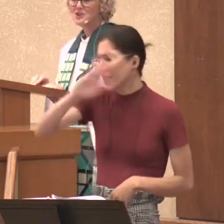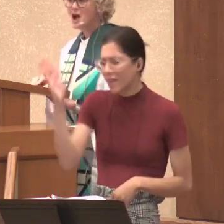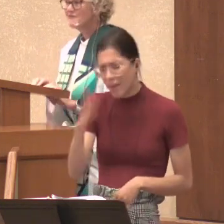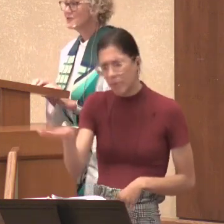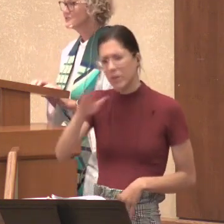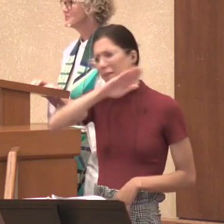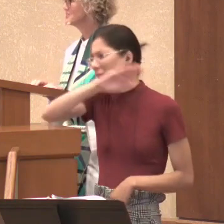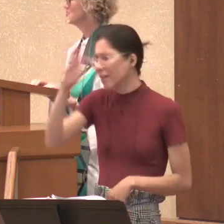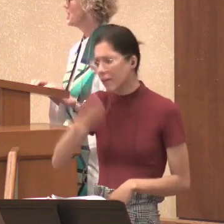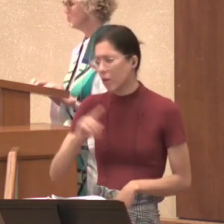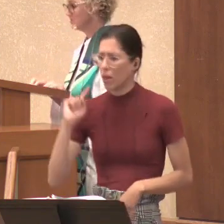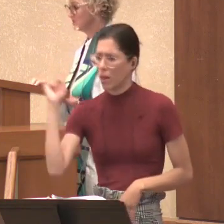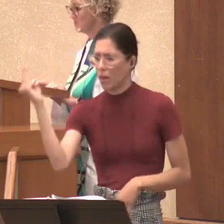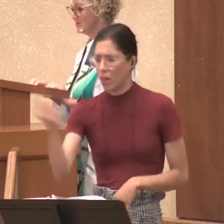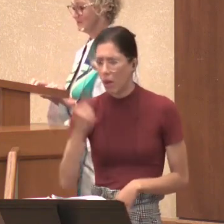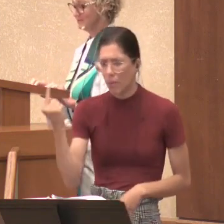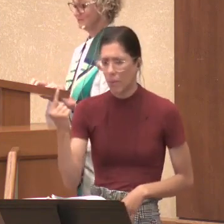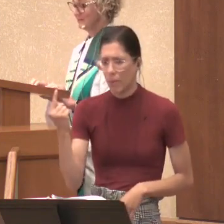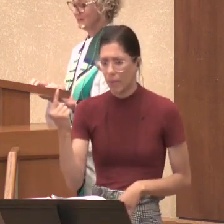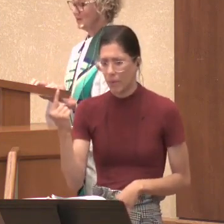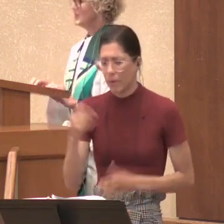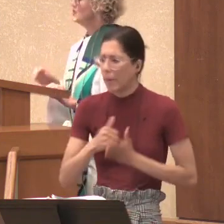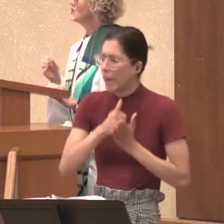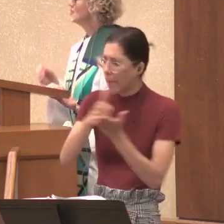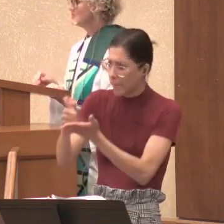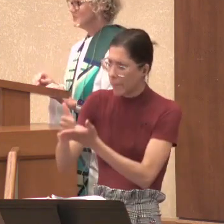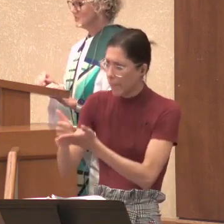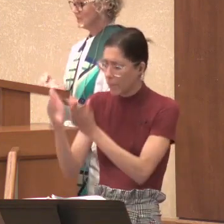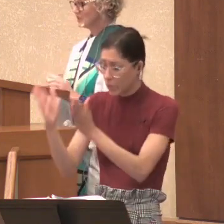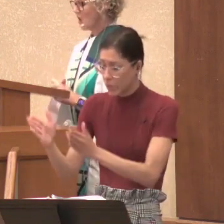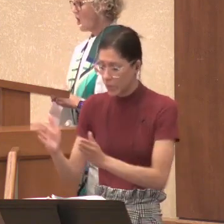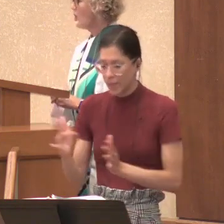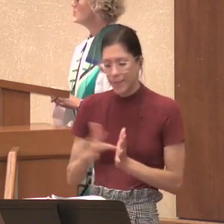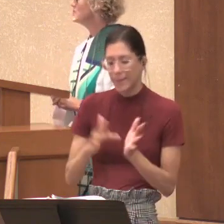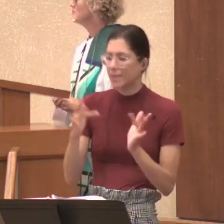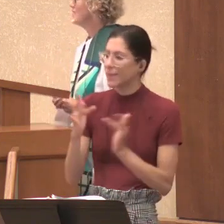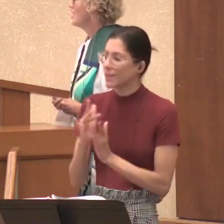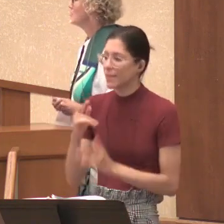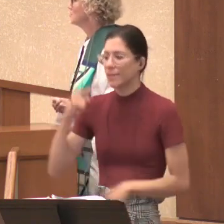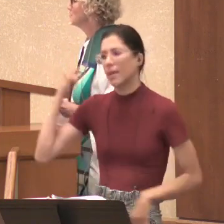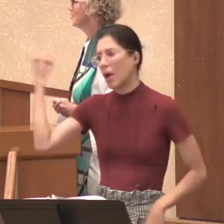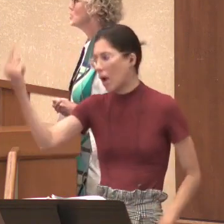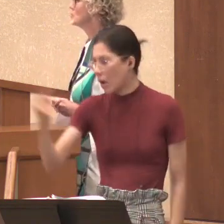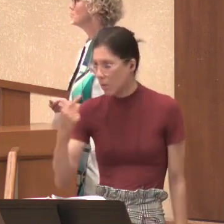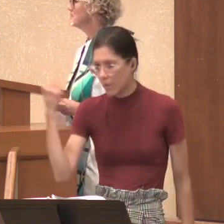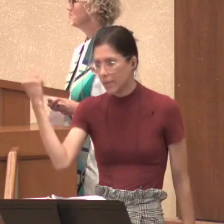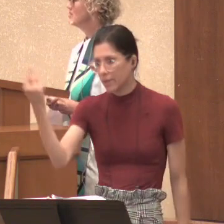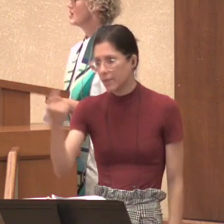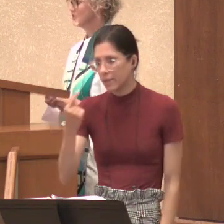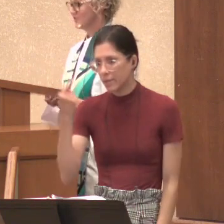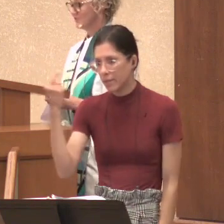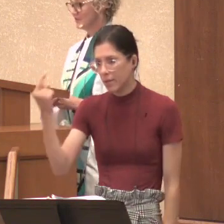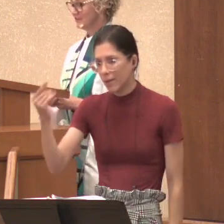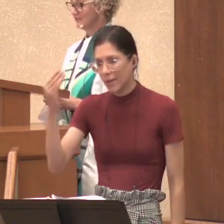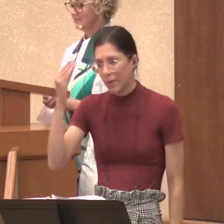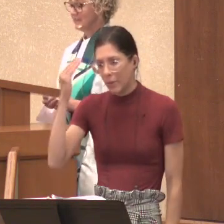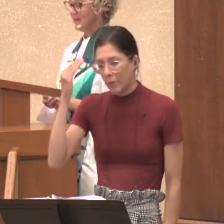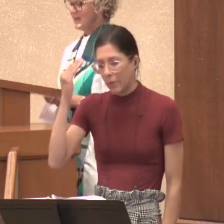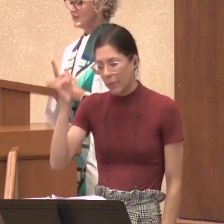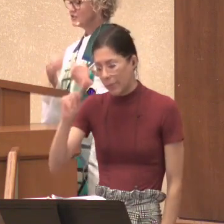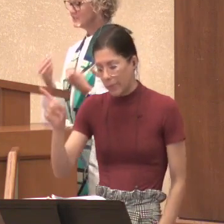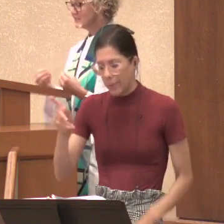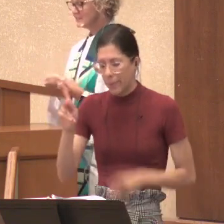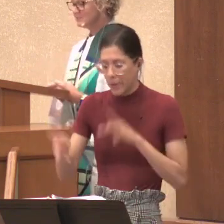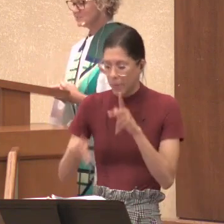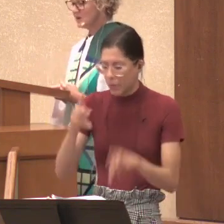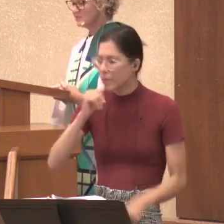in your efforts to help someone. Jesus is always found where people are suffering.